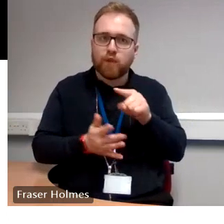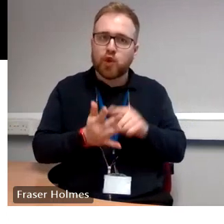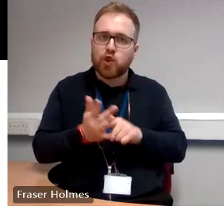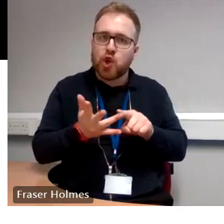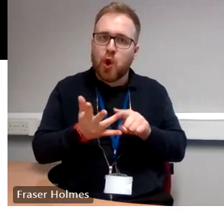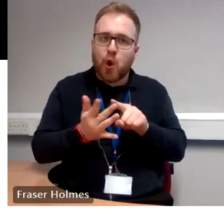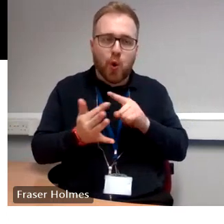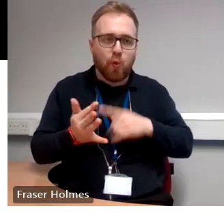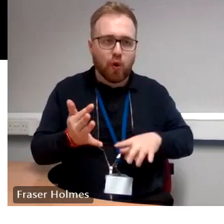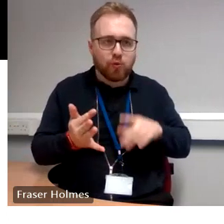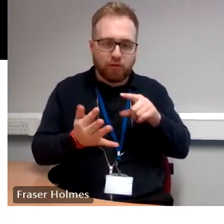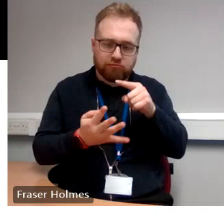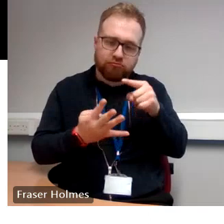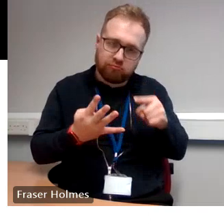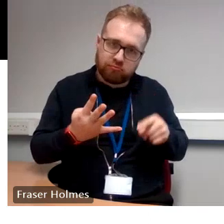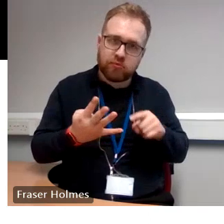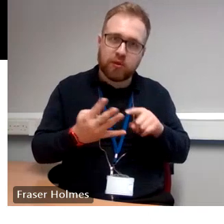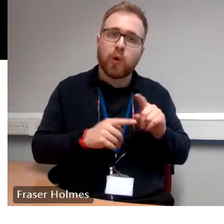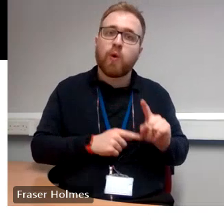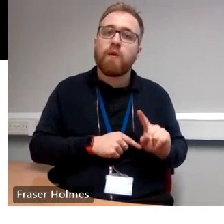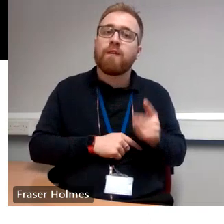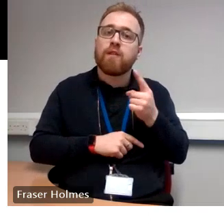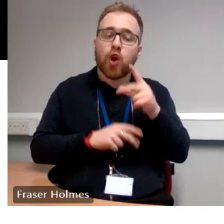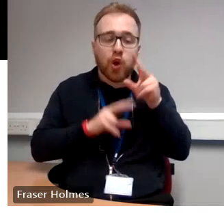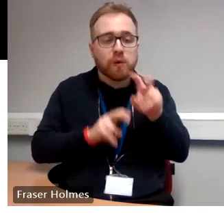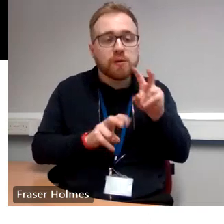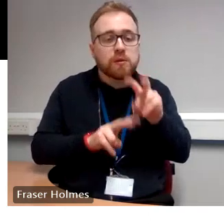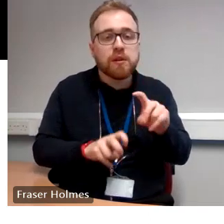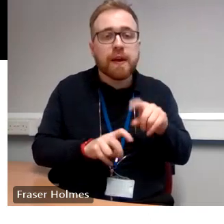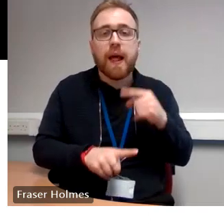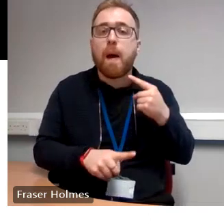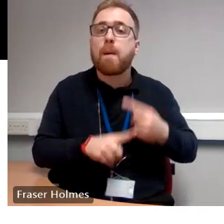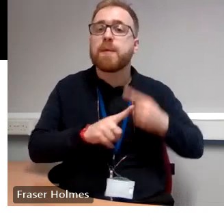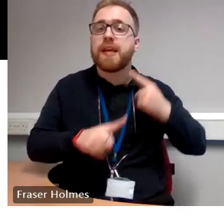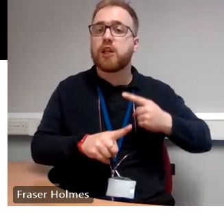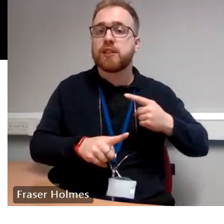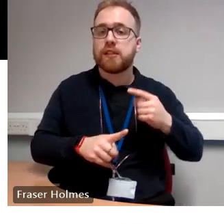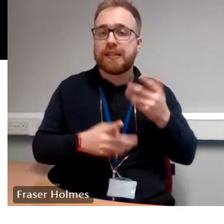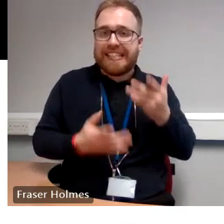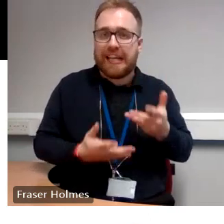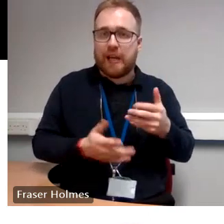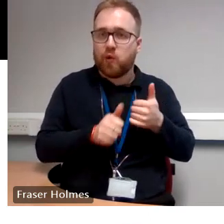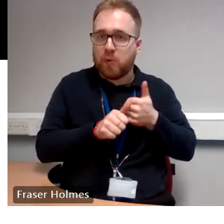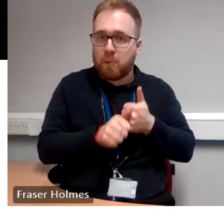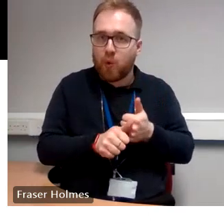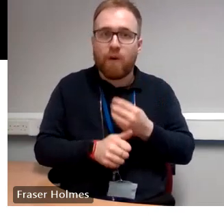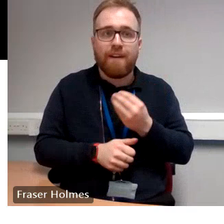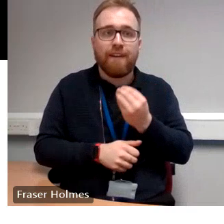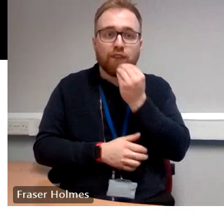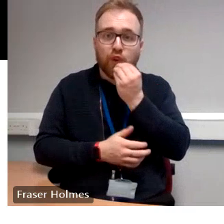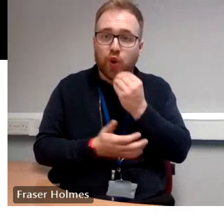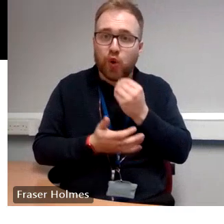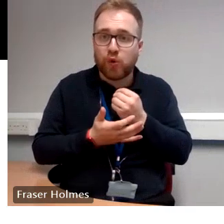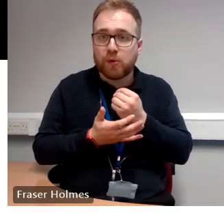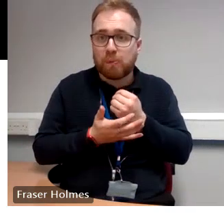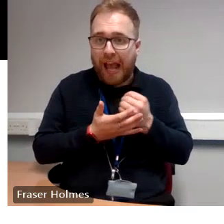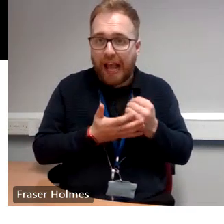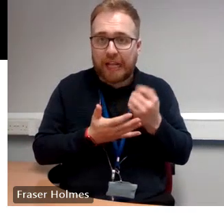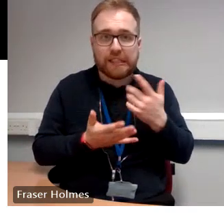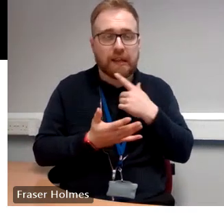in with. So at first they explored some immediate support, which was in the form of a food bank. He'd discussed having some